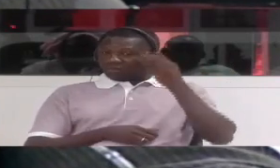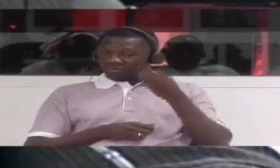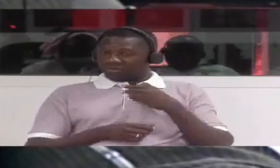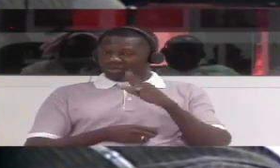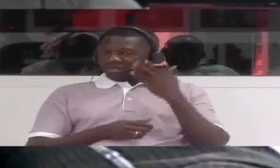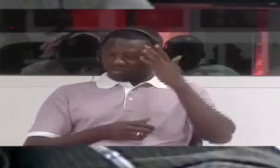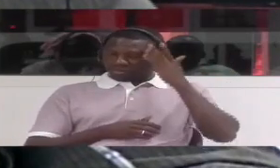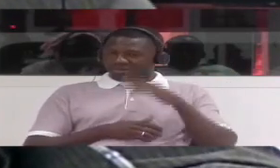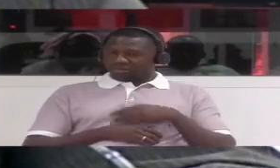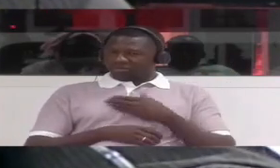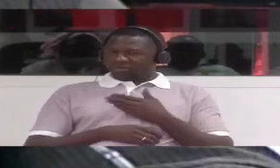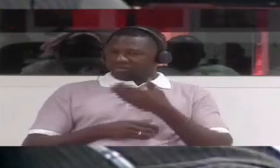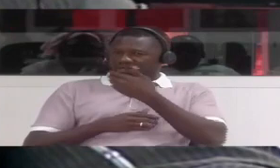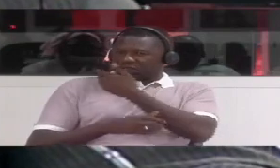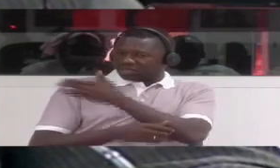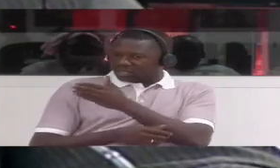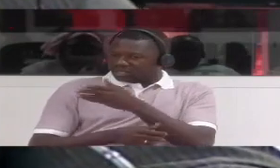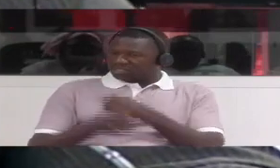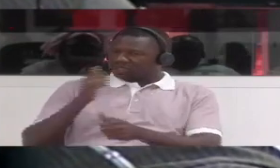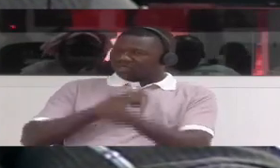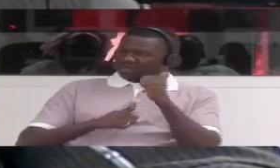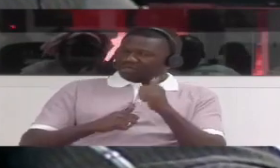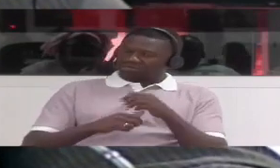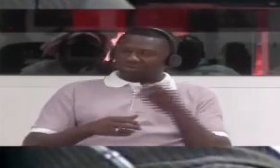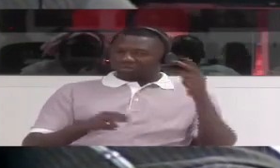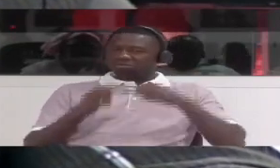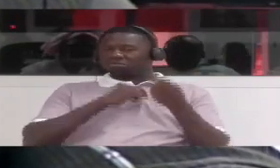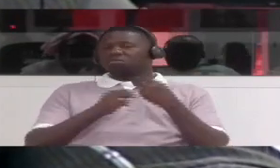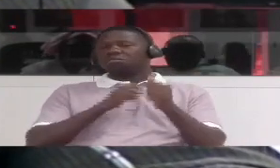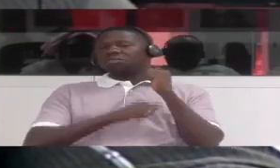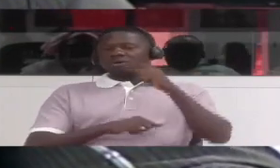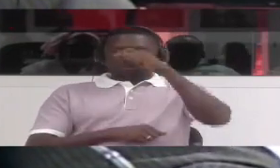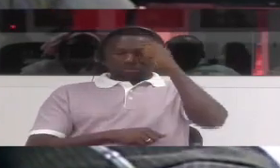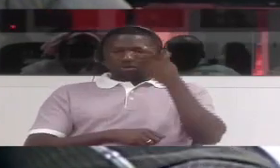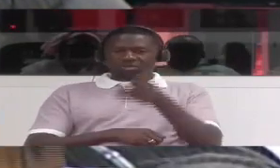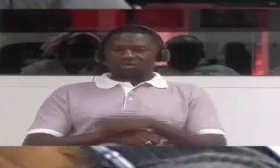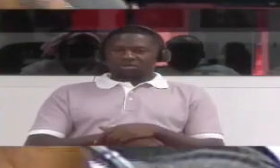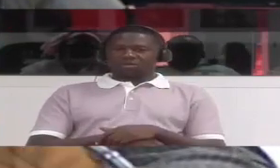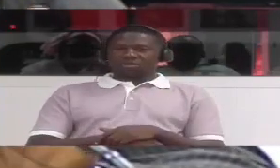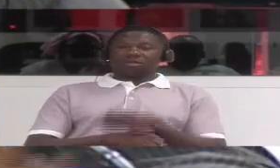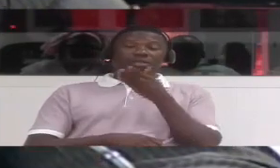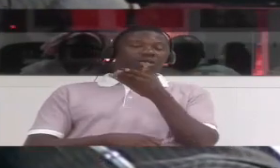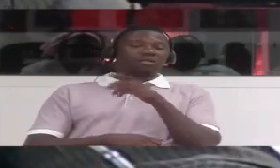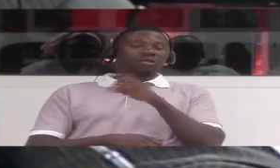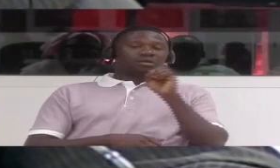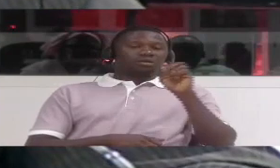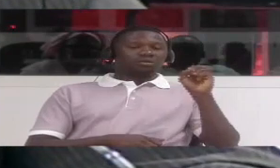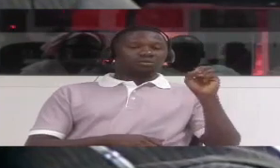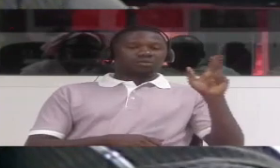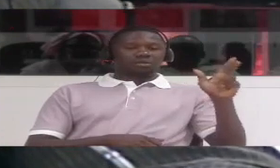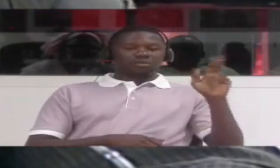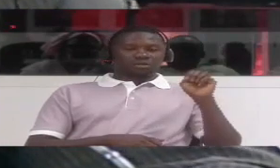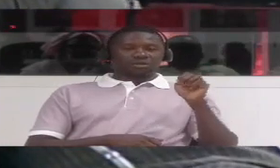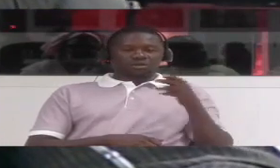sacked, and I think he's reinstated. Yeah, that was the show who I would say was the one with us all the time. And it was to him we were